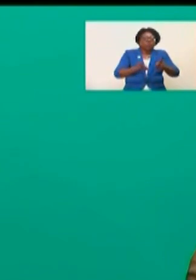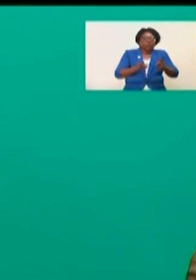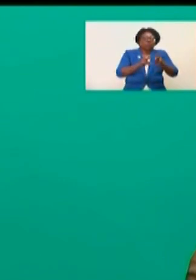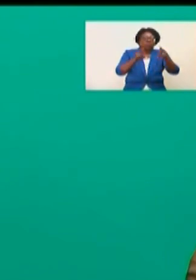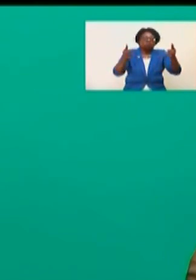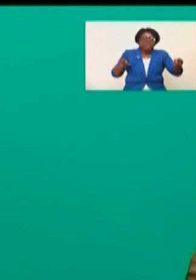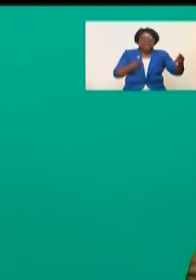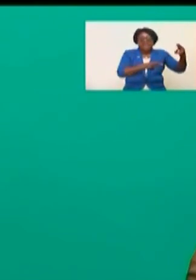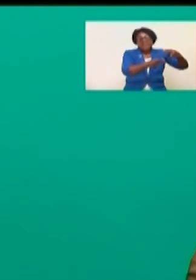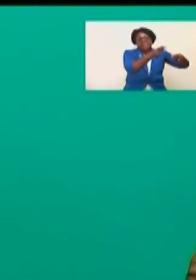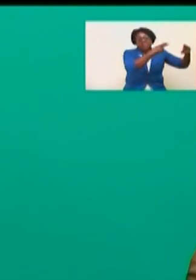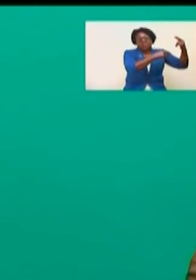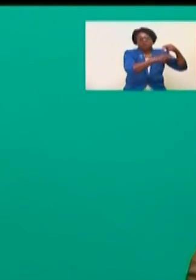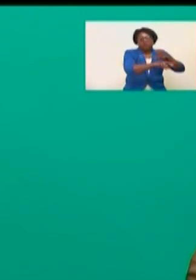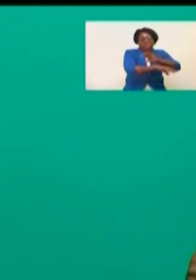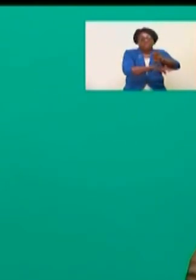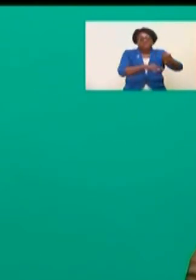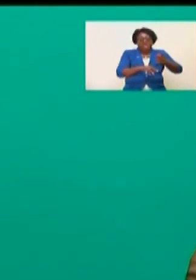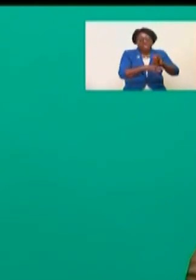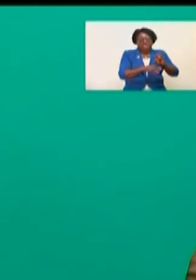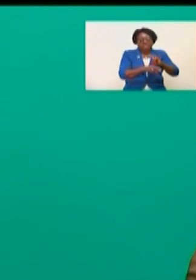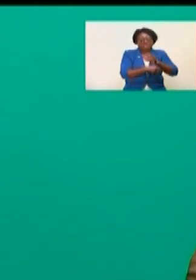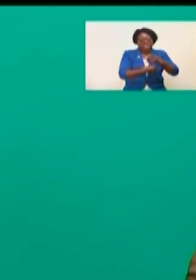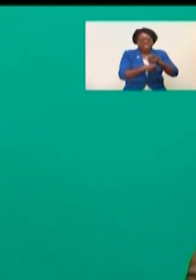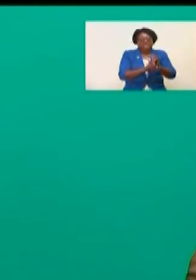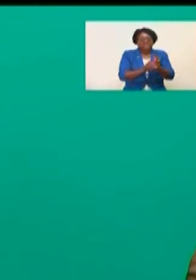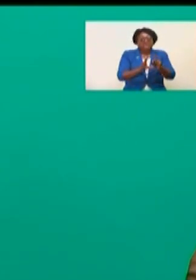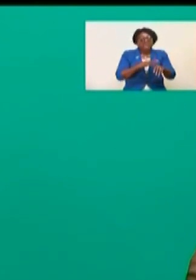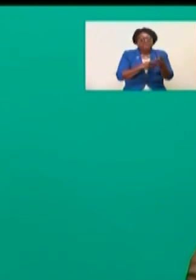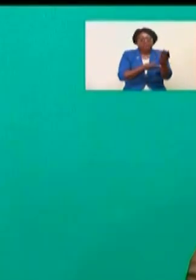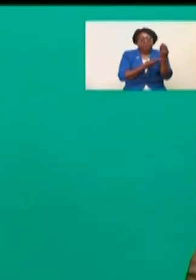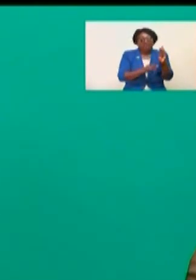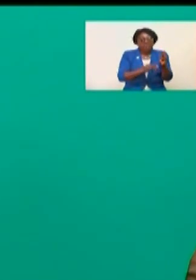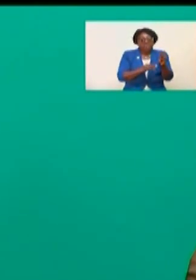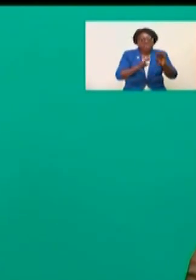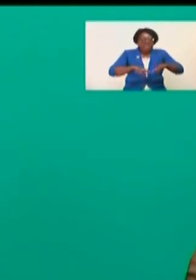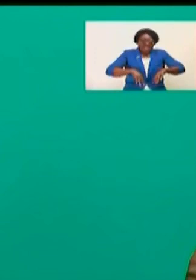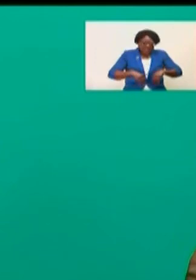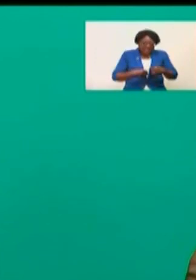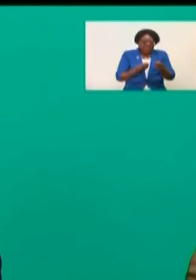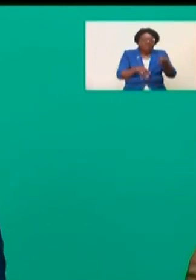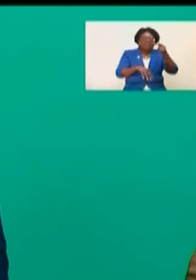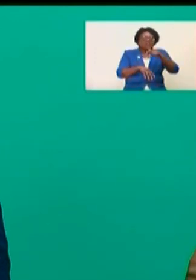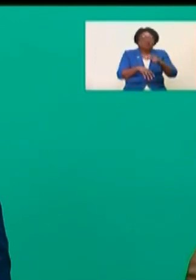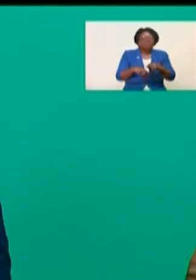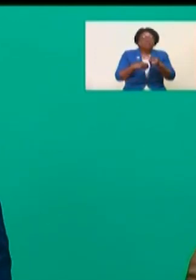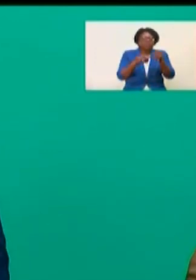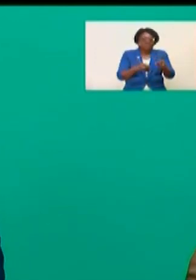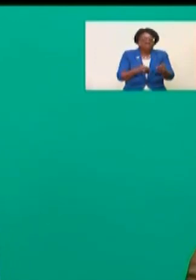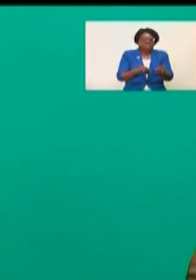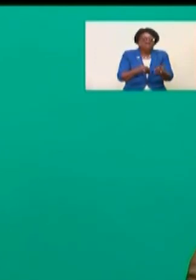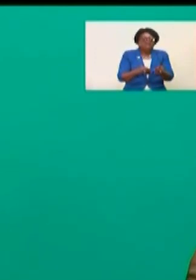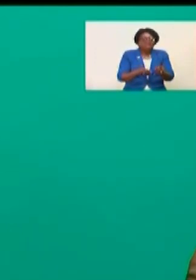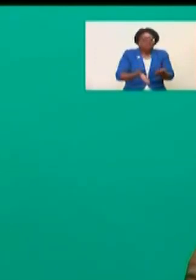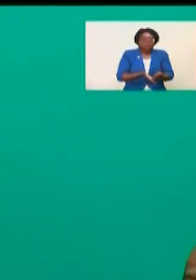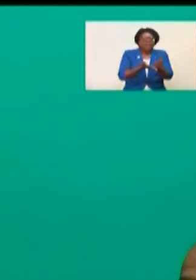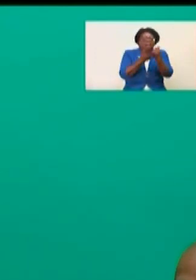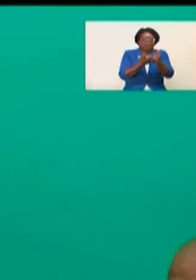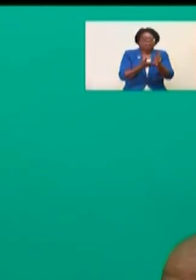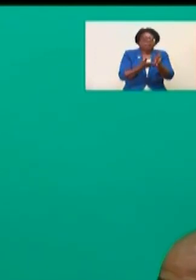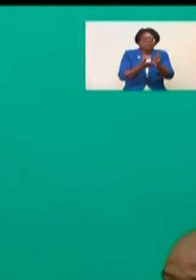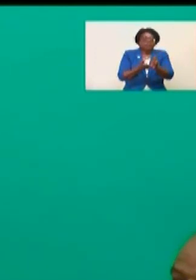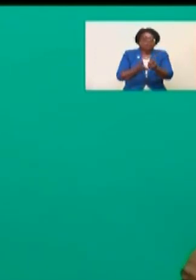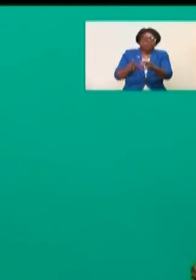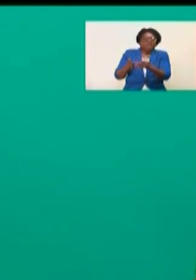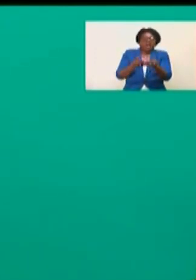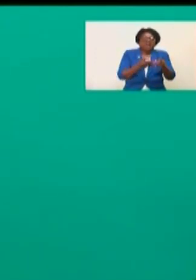and even luckier to have been given the opportunity to contribute in the shaping of my country. I was not unique or special